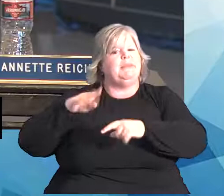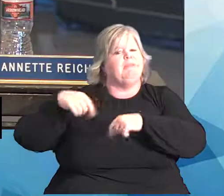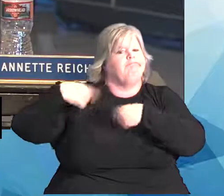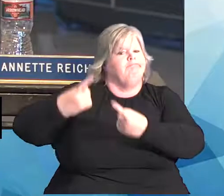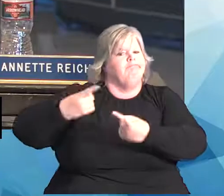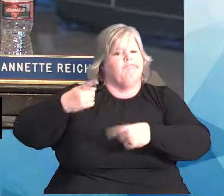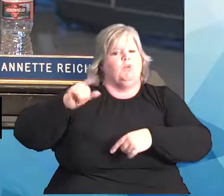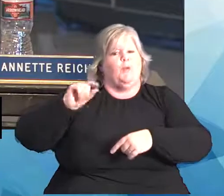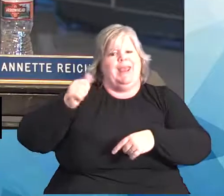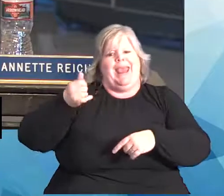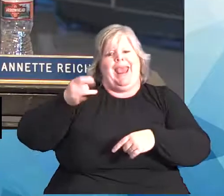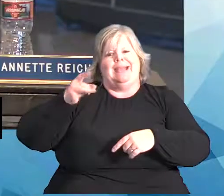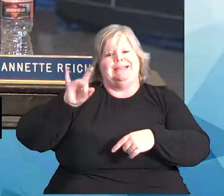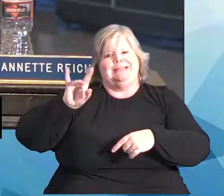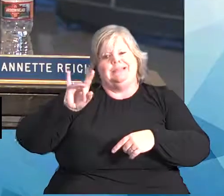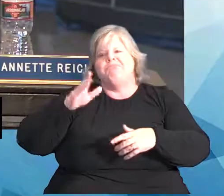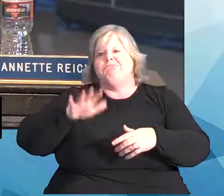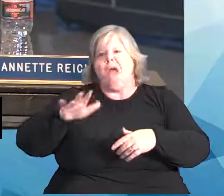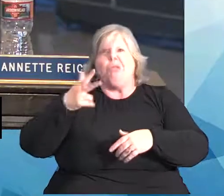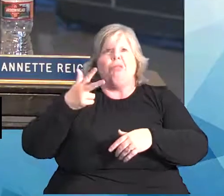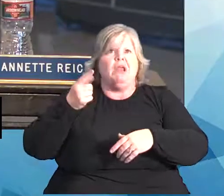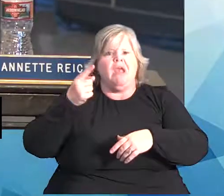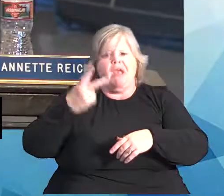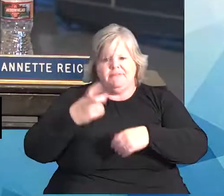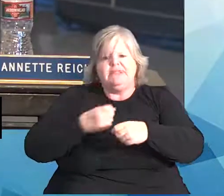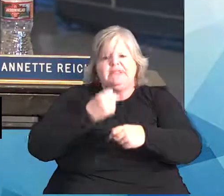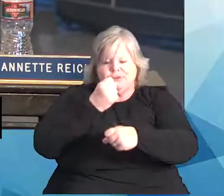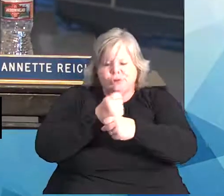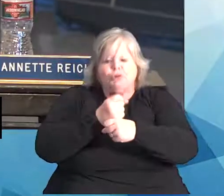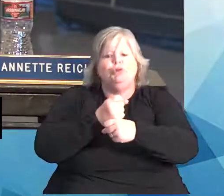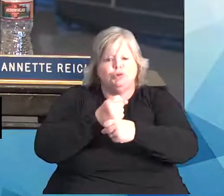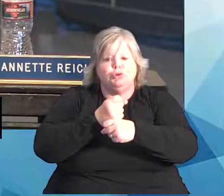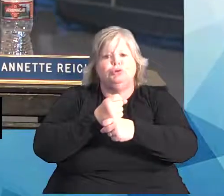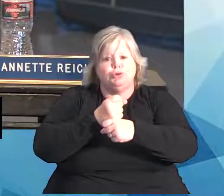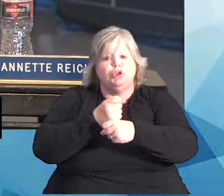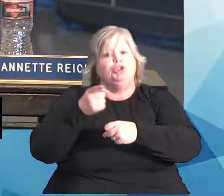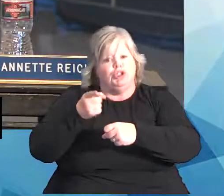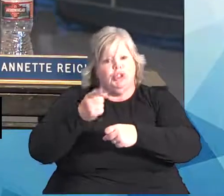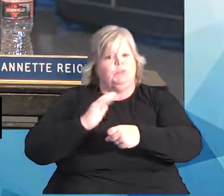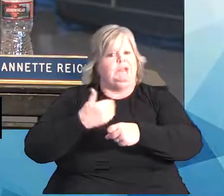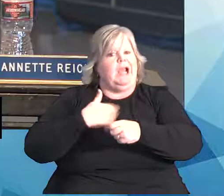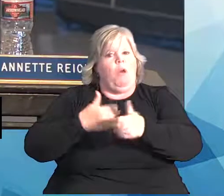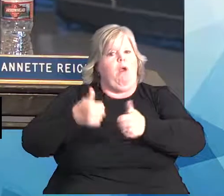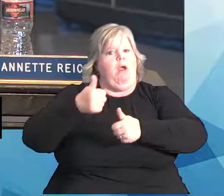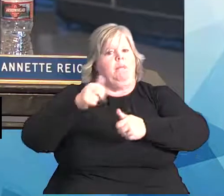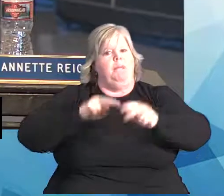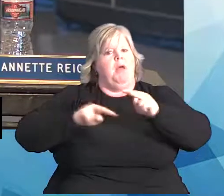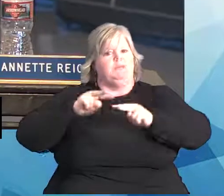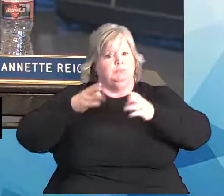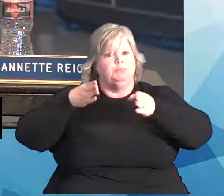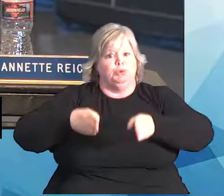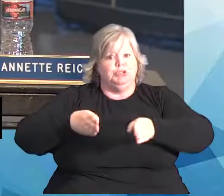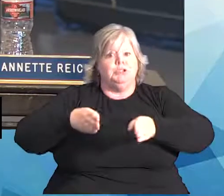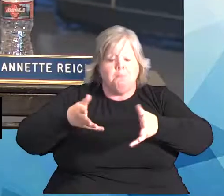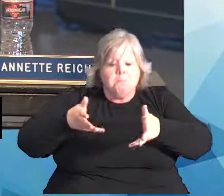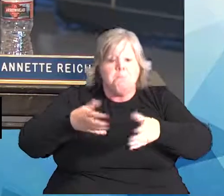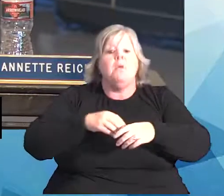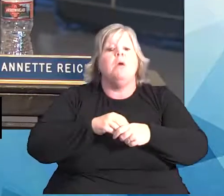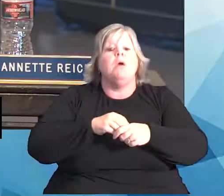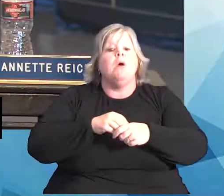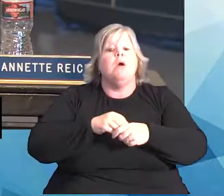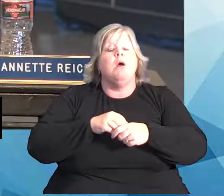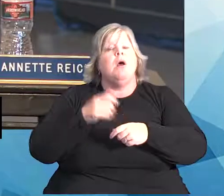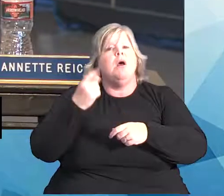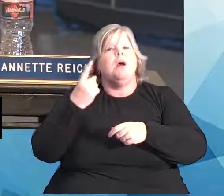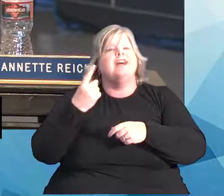2018, about 3.5 years, as our ombuds person. And the one